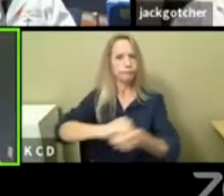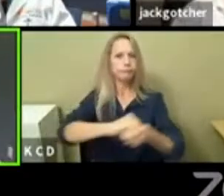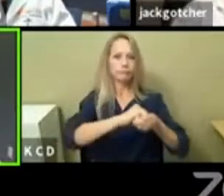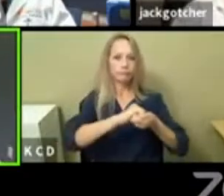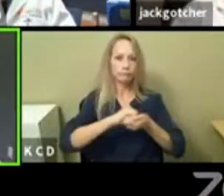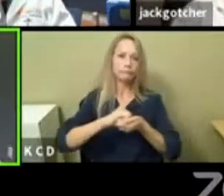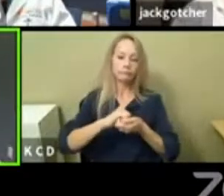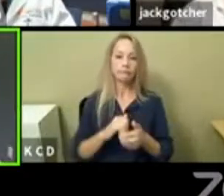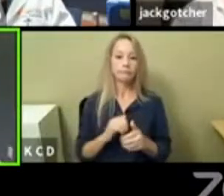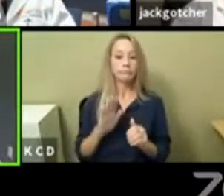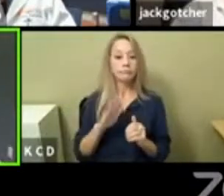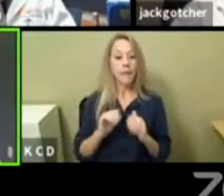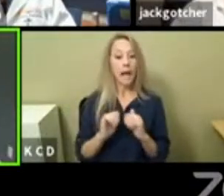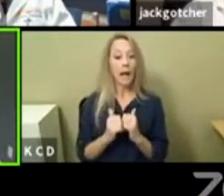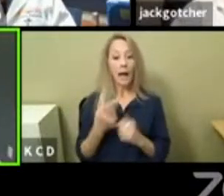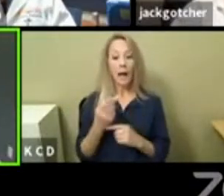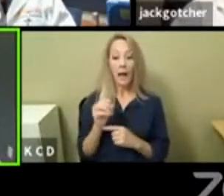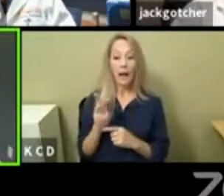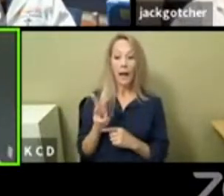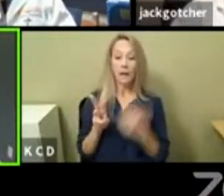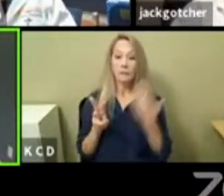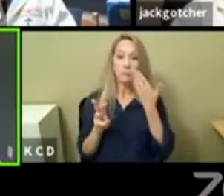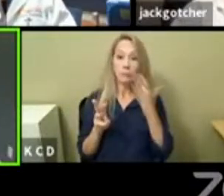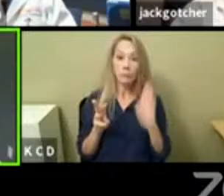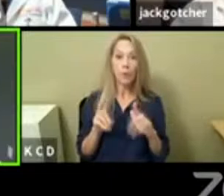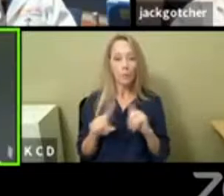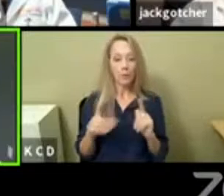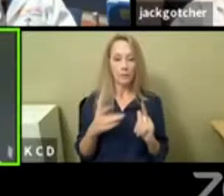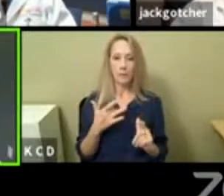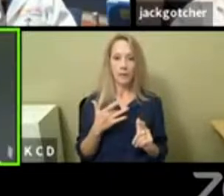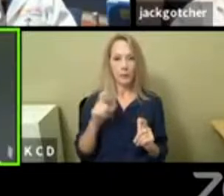we're going to do it, but I think we're going to have to work that way.